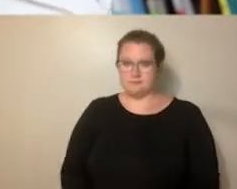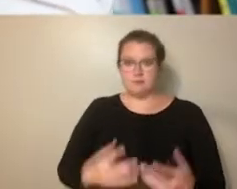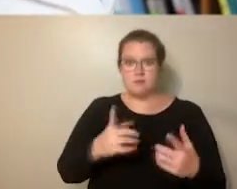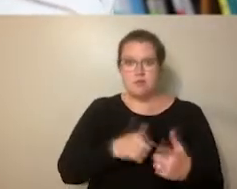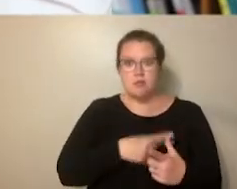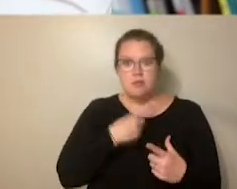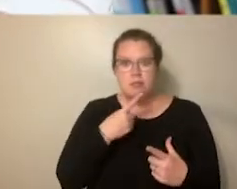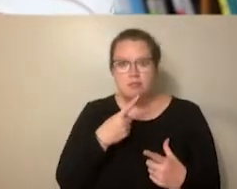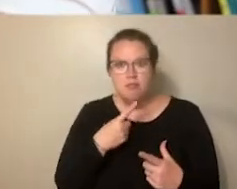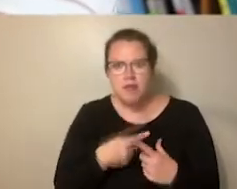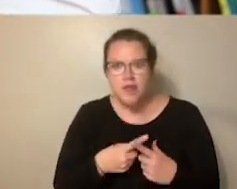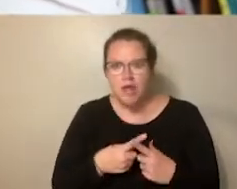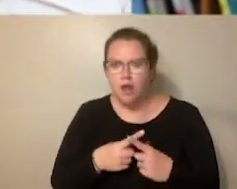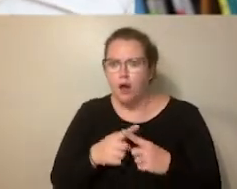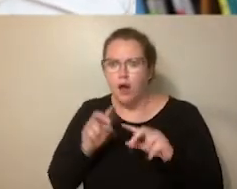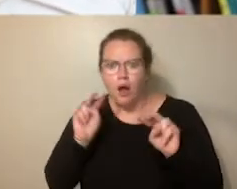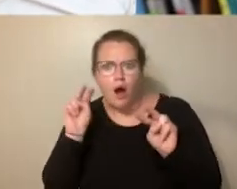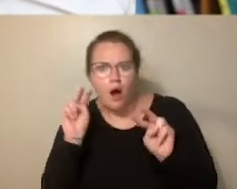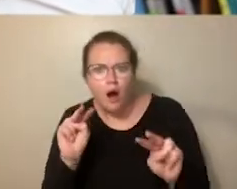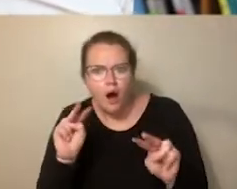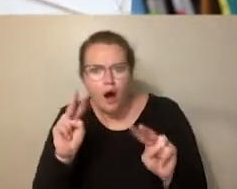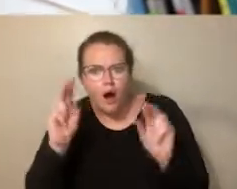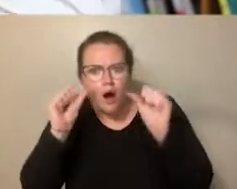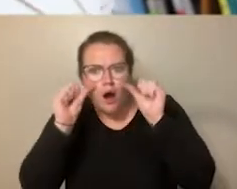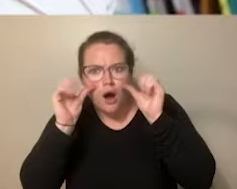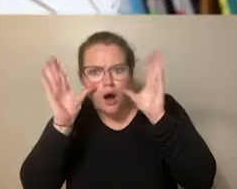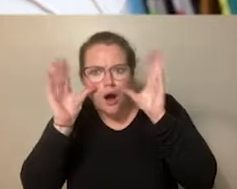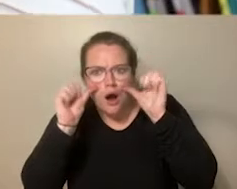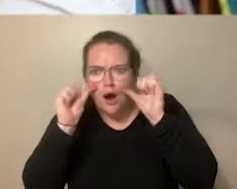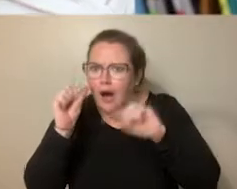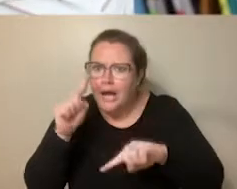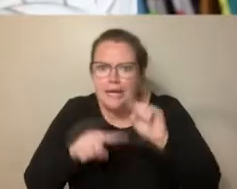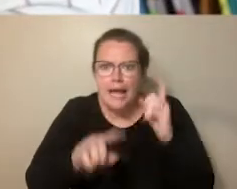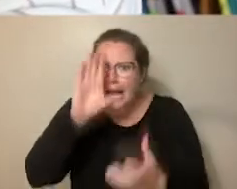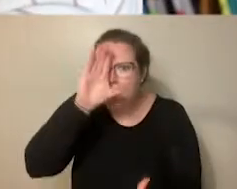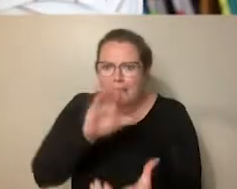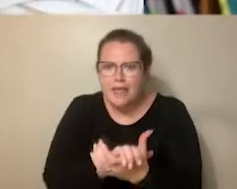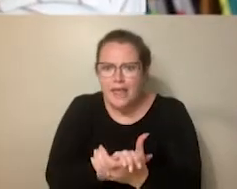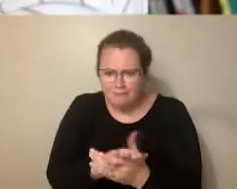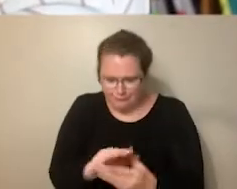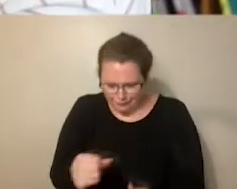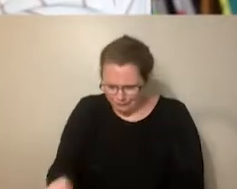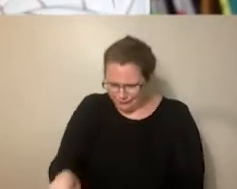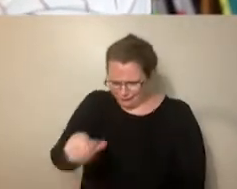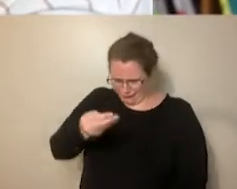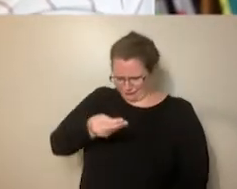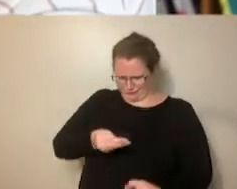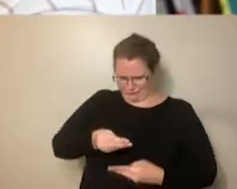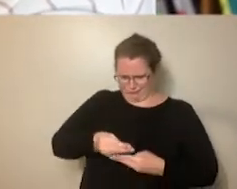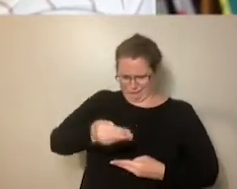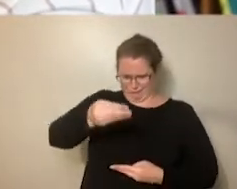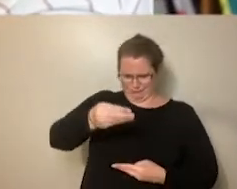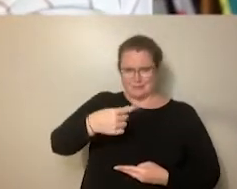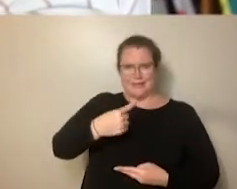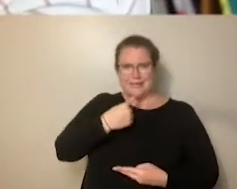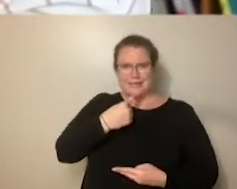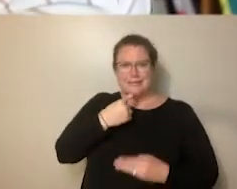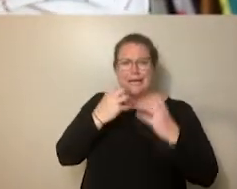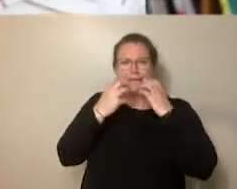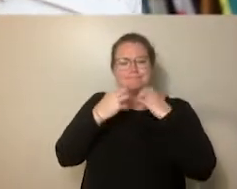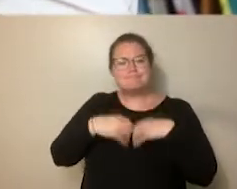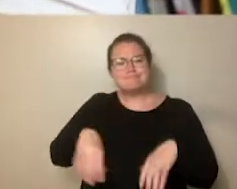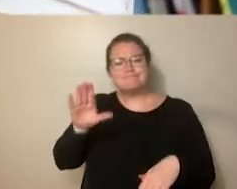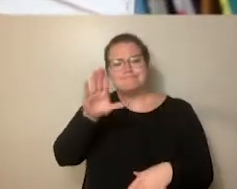Then he couldn't believe his eyes. He had a note, guys. Dear Farmer Brown, the barn is very cold at